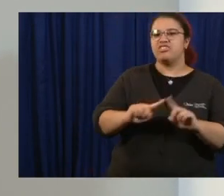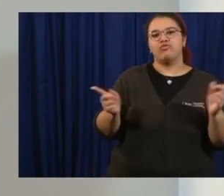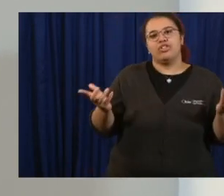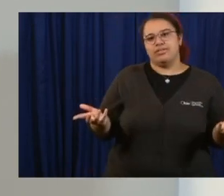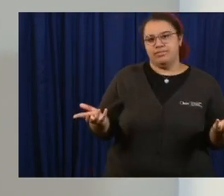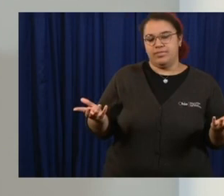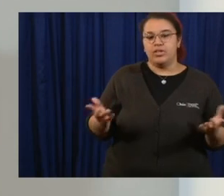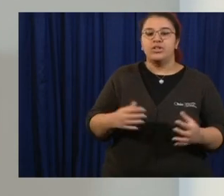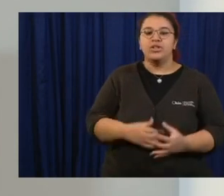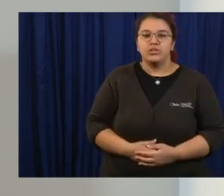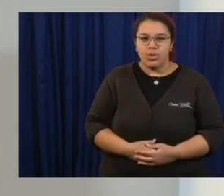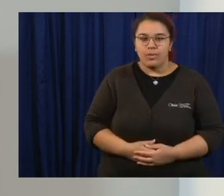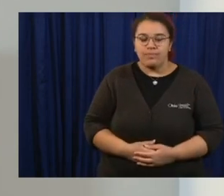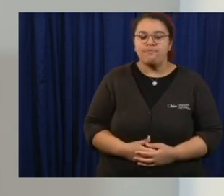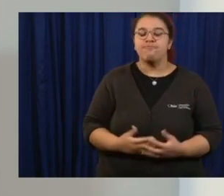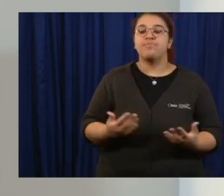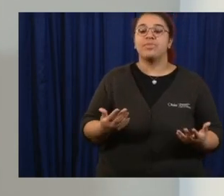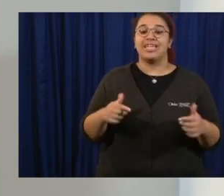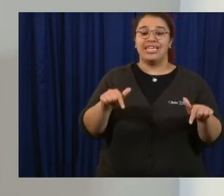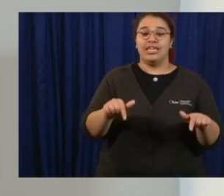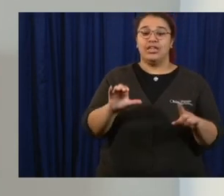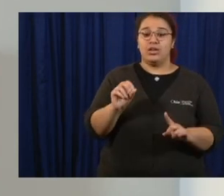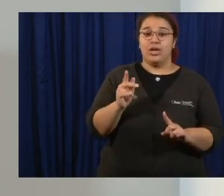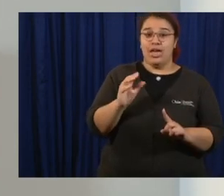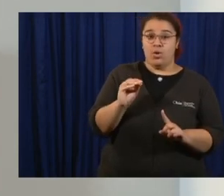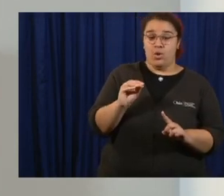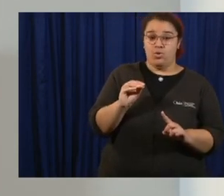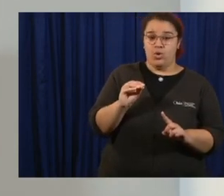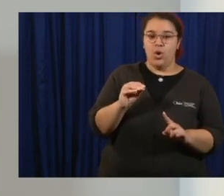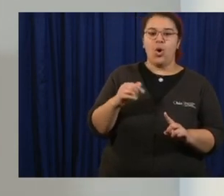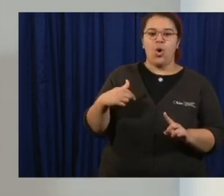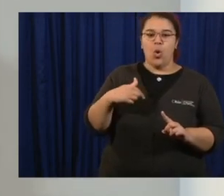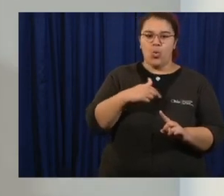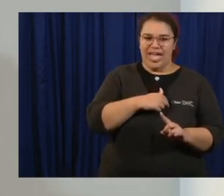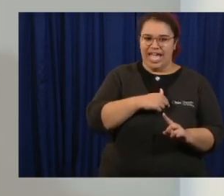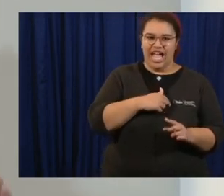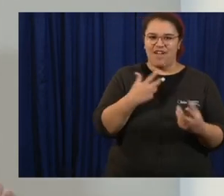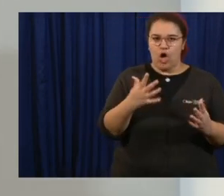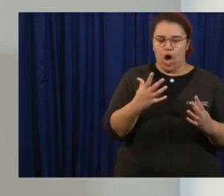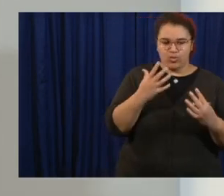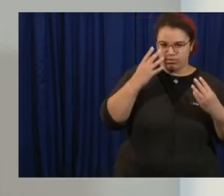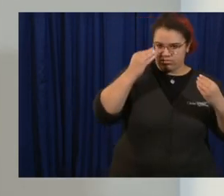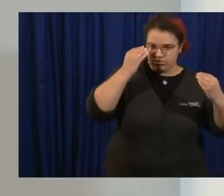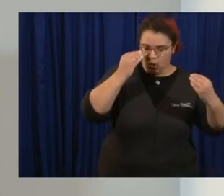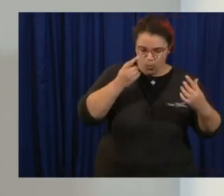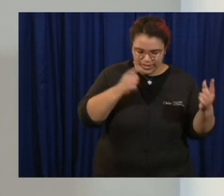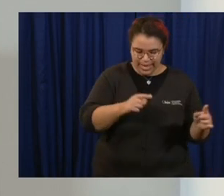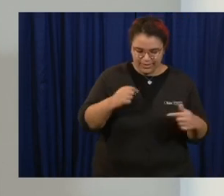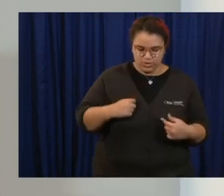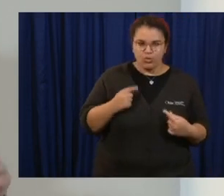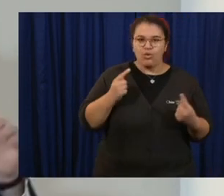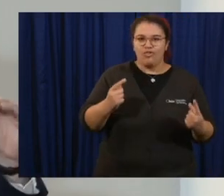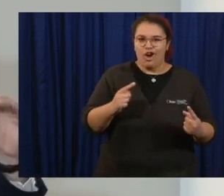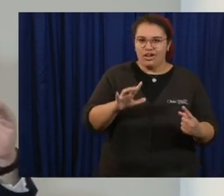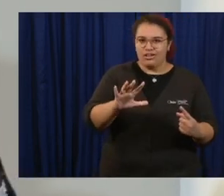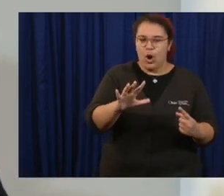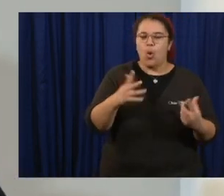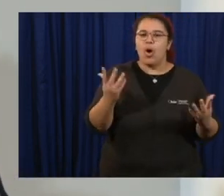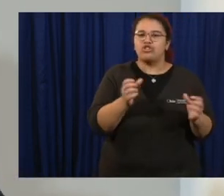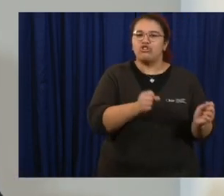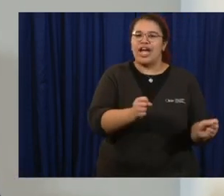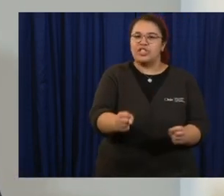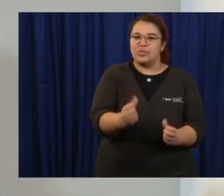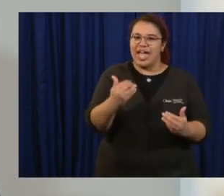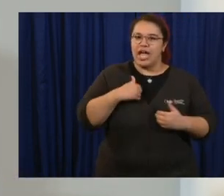seen work on the ground in Ohio, okay? And think about, let's go back a month ago to when this happened. We put